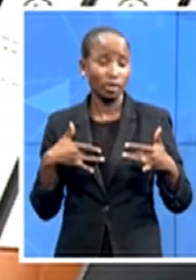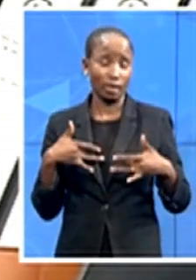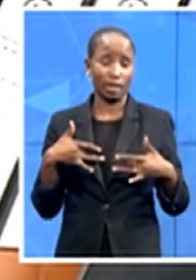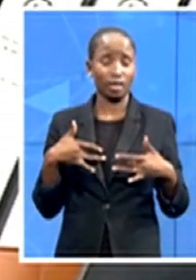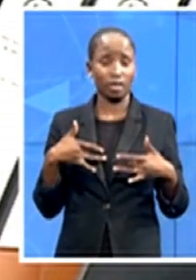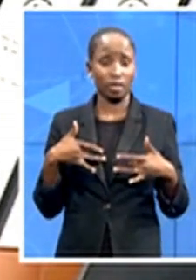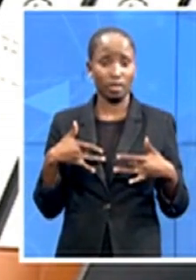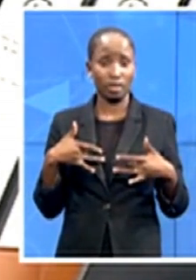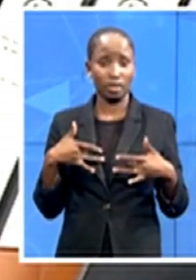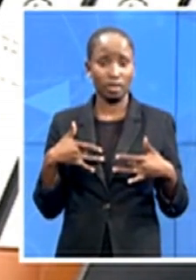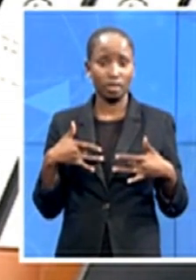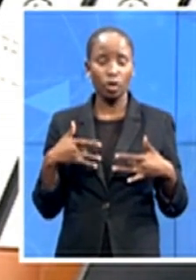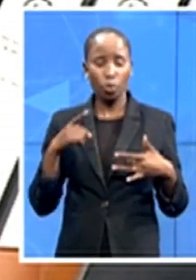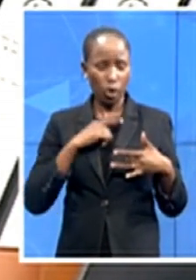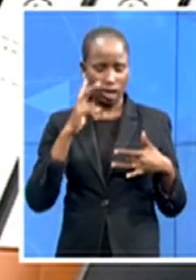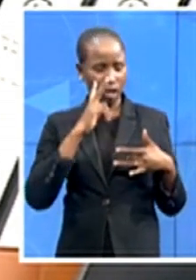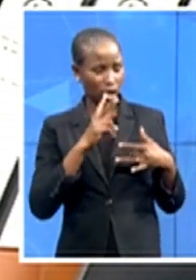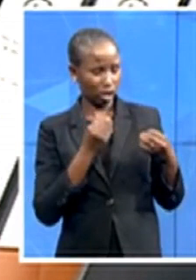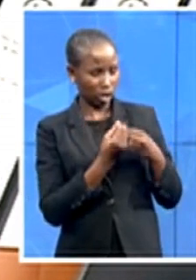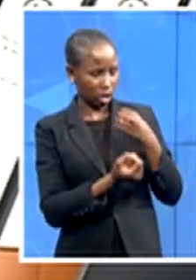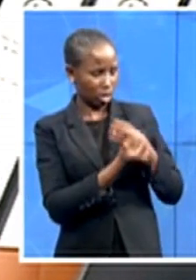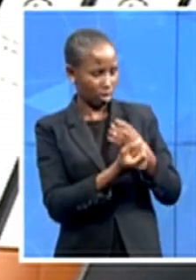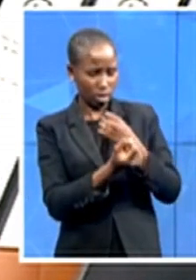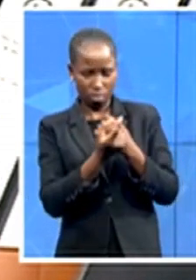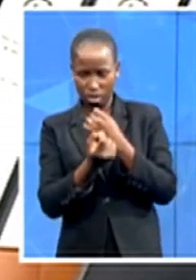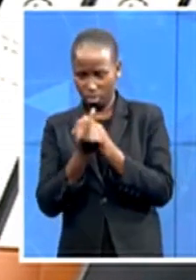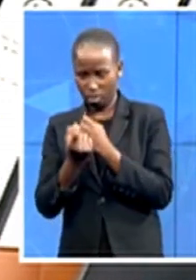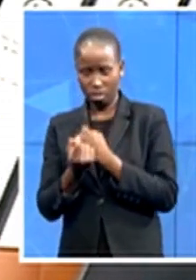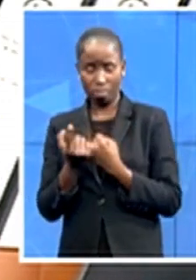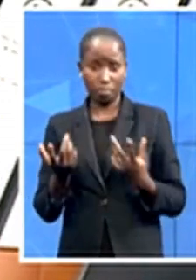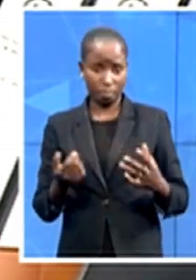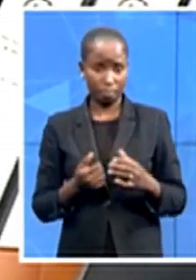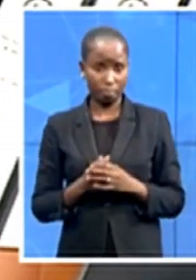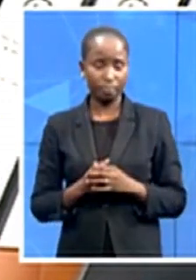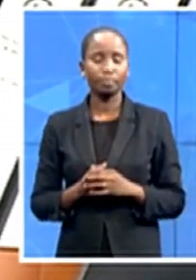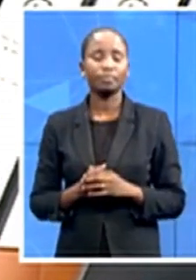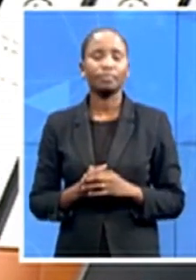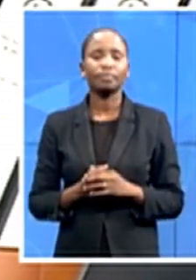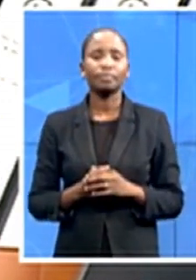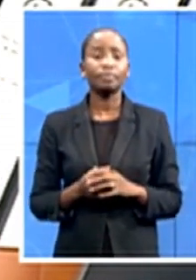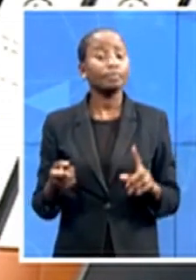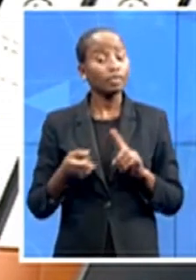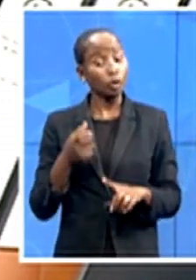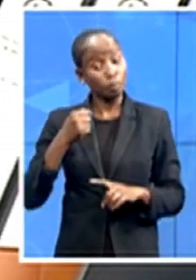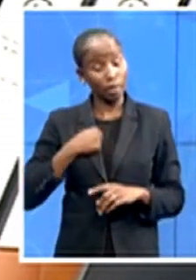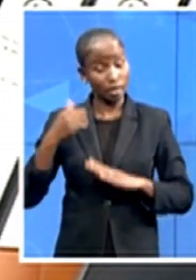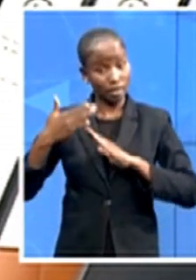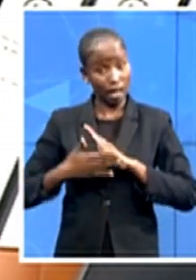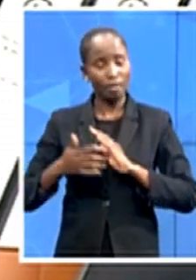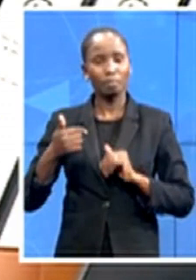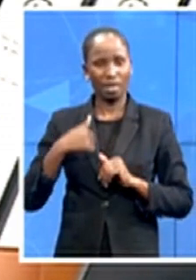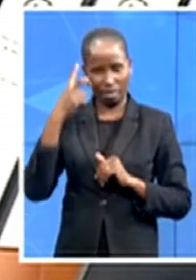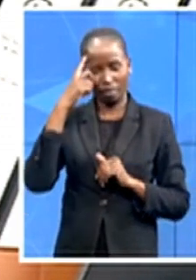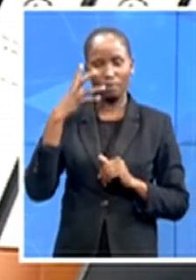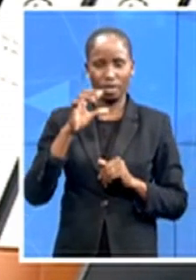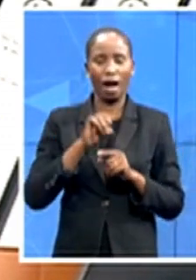unfolding. In my case, and I guess it also affected a number of other people, I would say